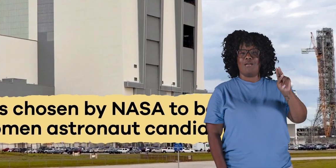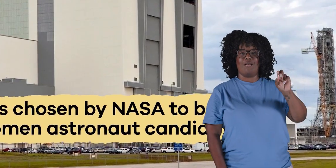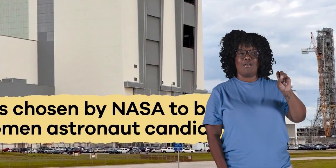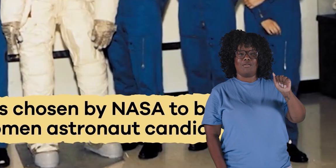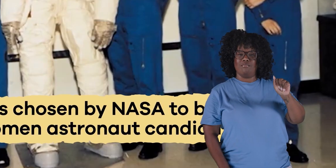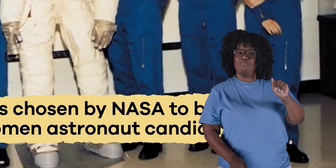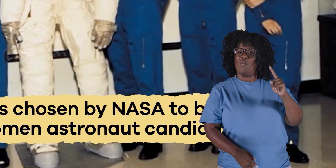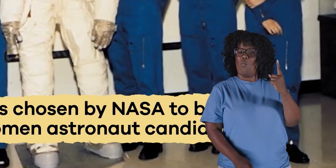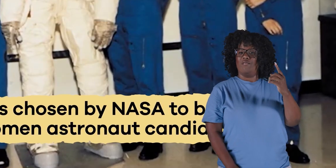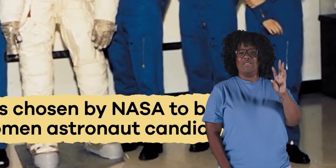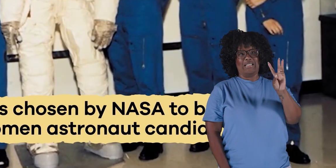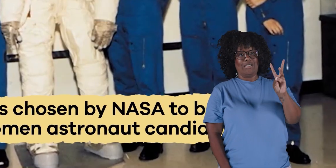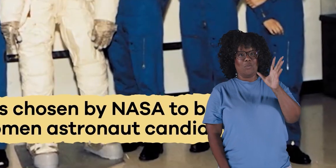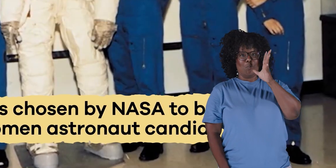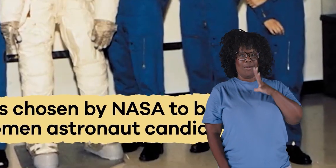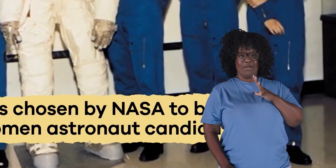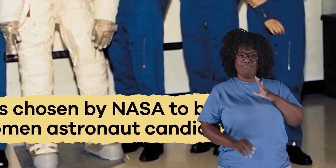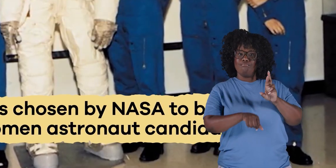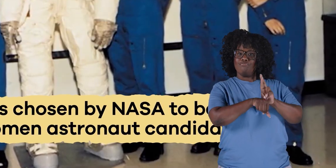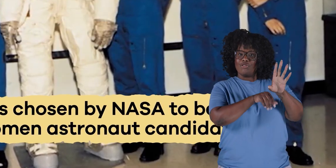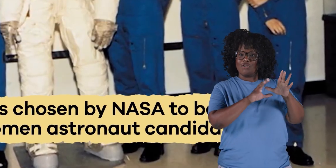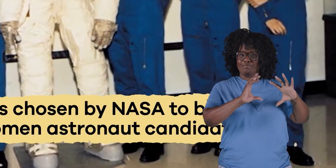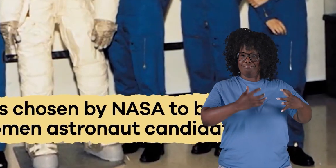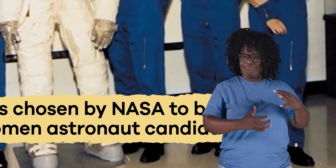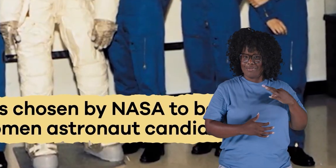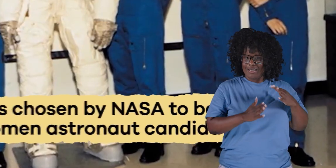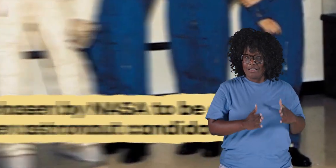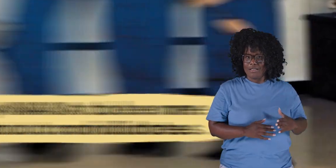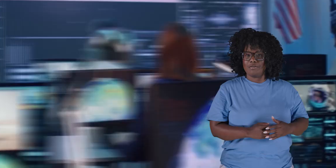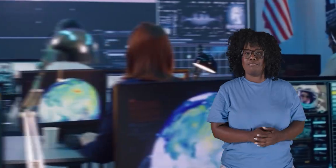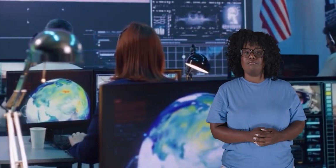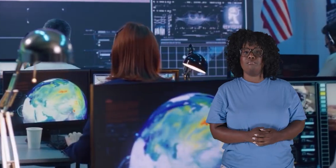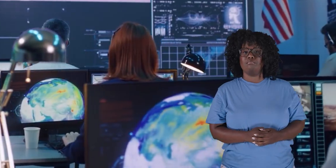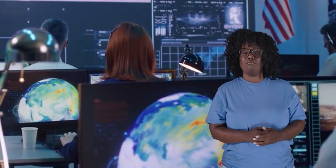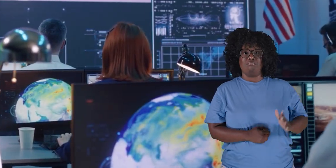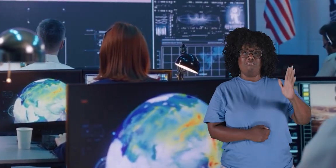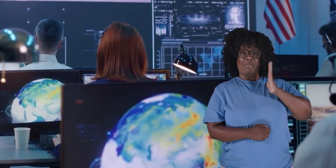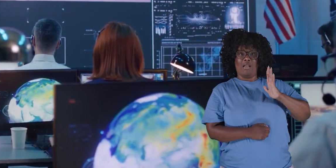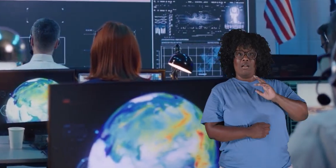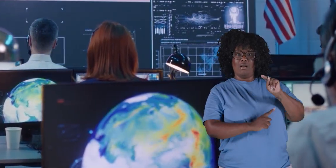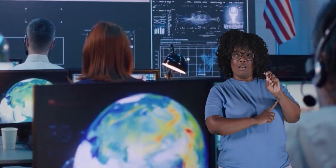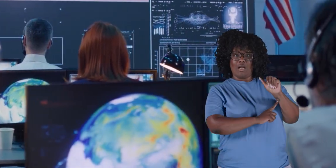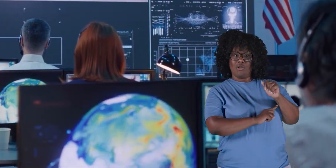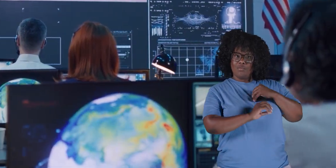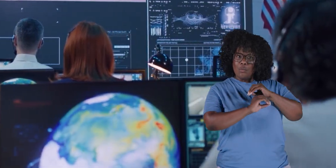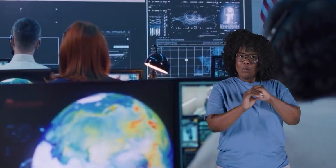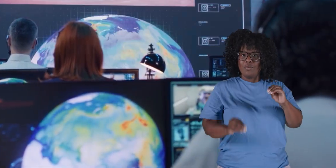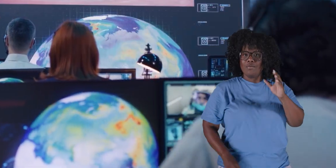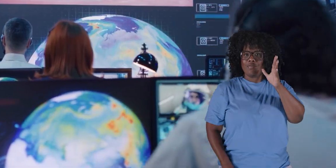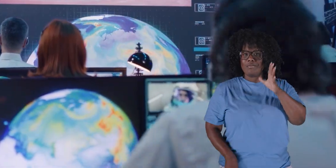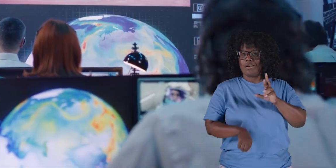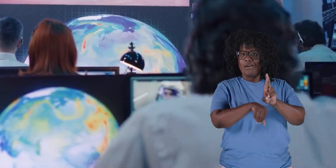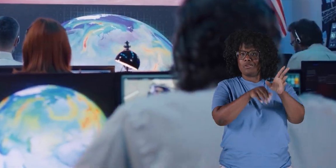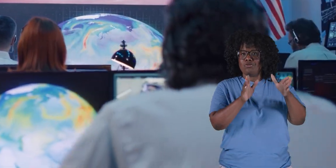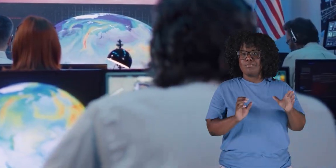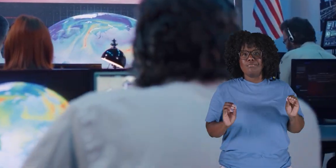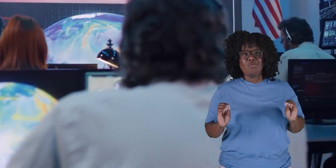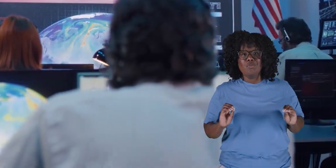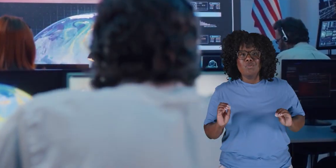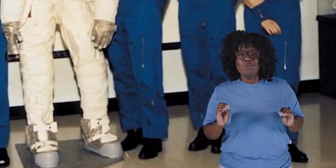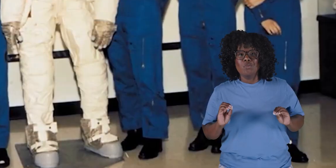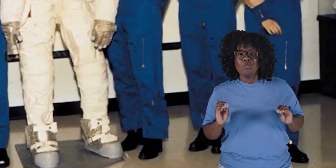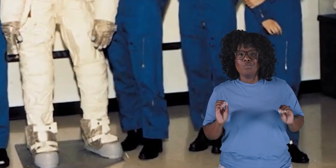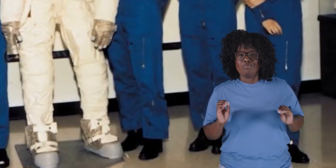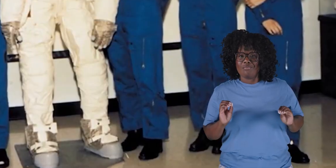NASA to be one of six women astronaut candidates. Back then, NASA had no female astronauts,